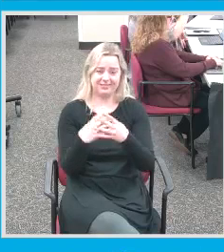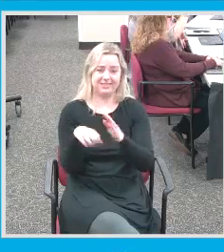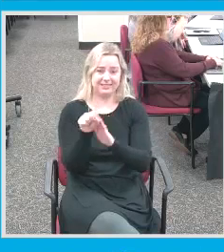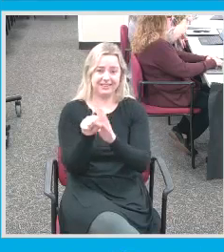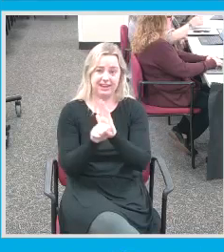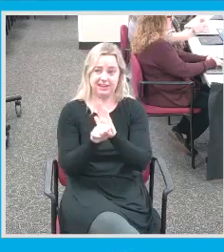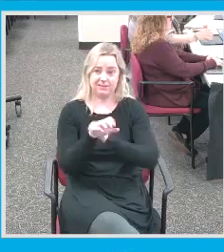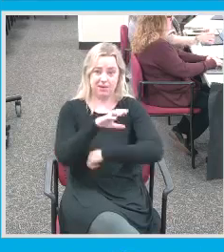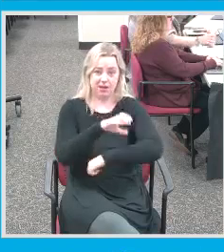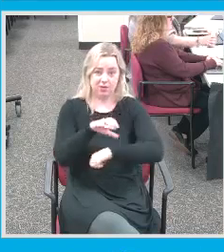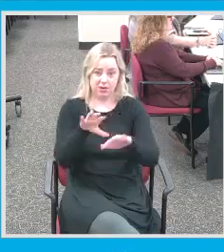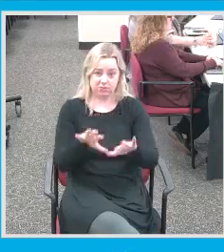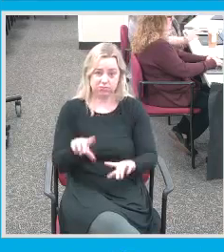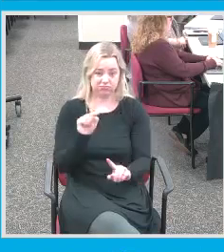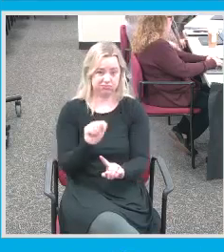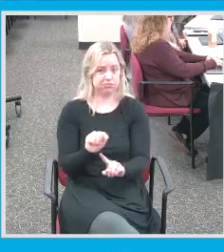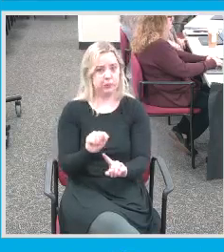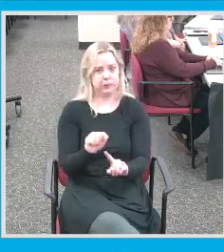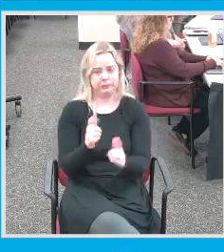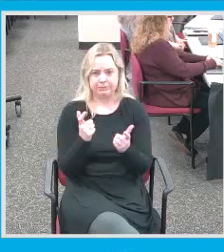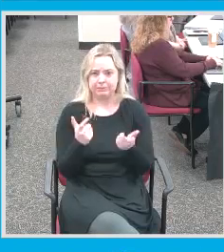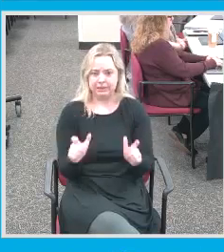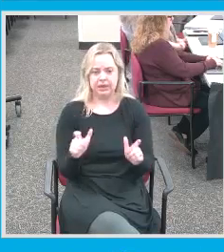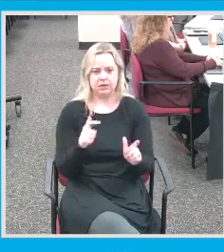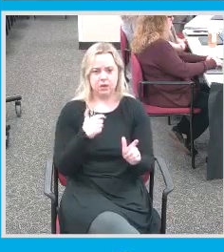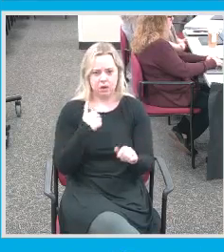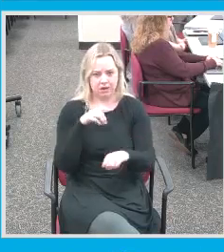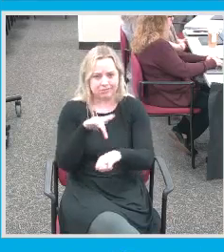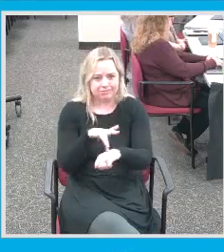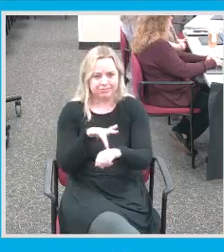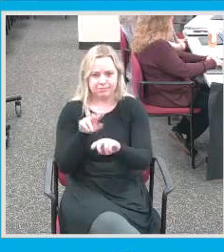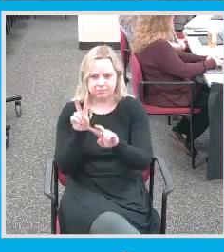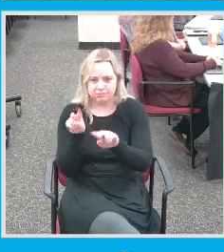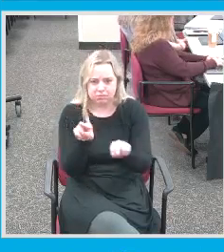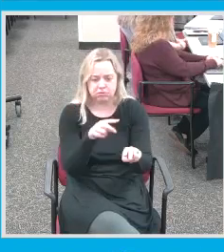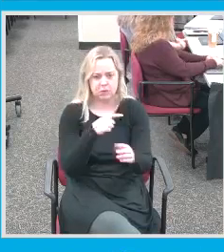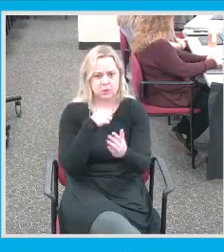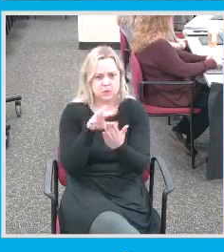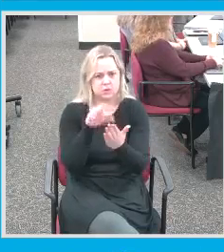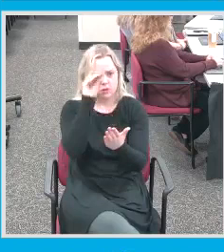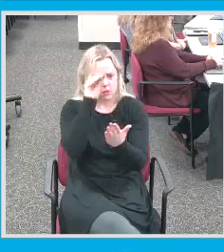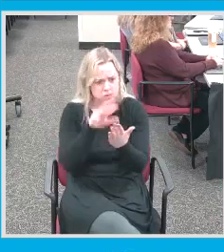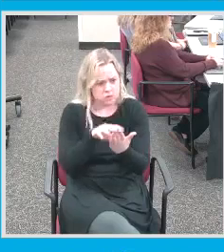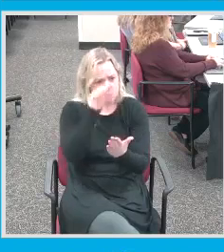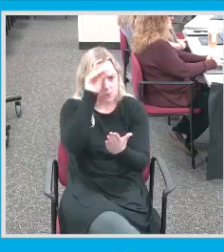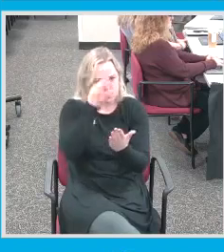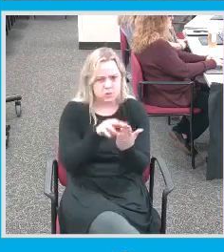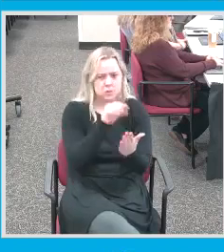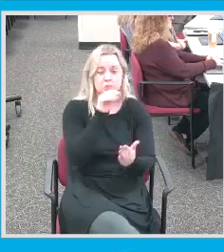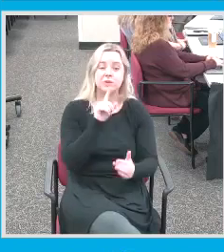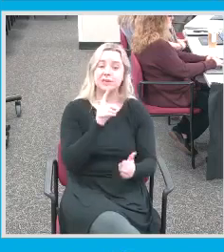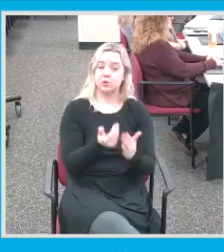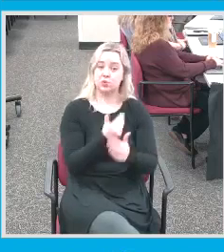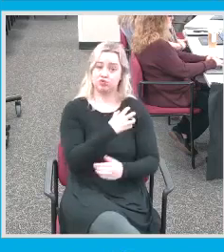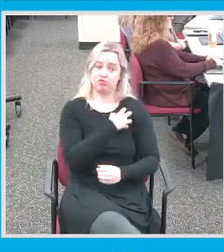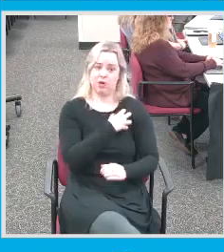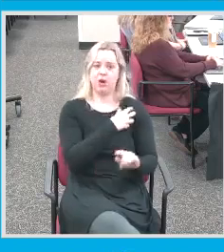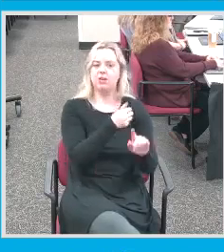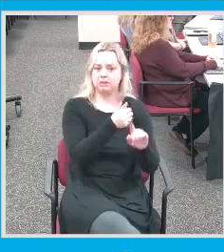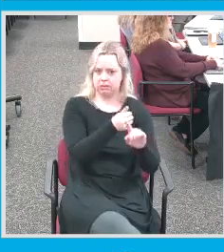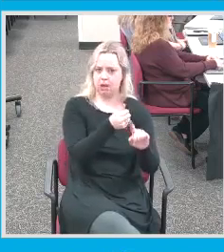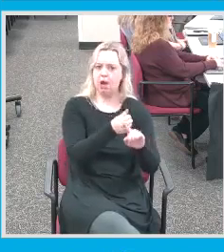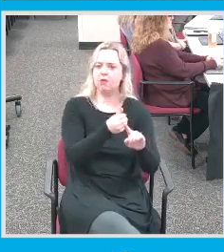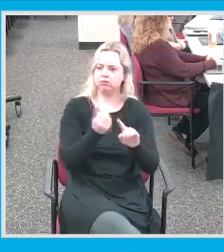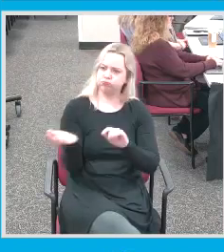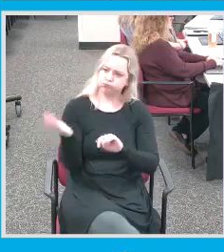deal about and our new sheriff, Joe Roybal. He gave the tour, and he didn't refer